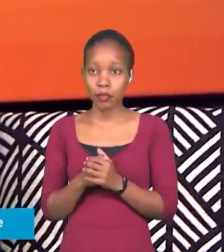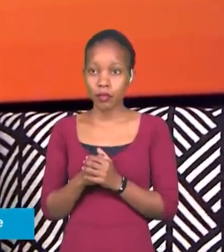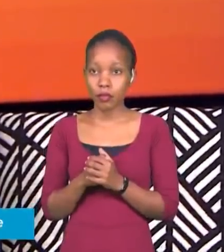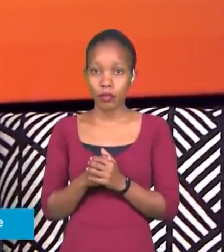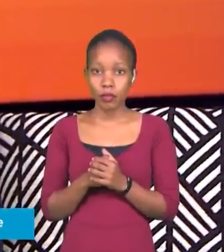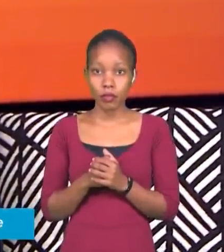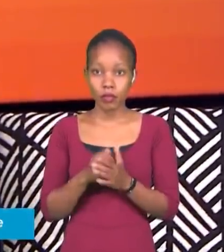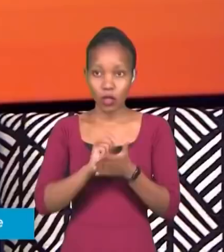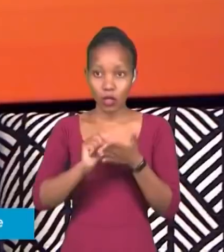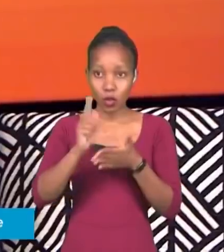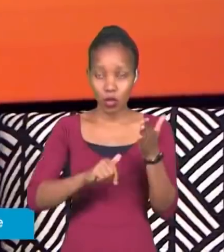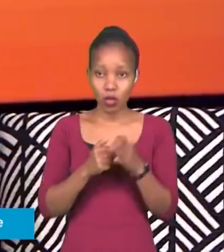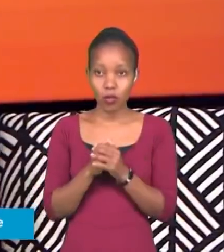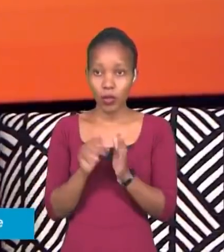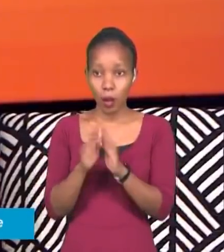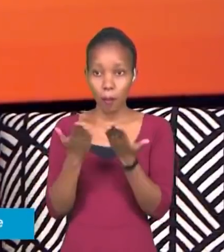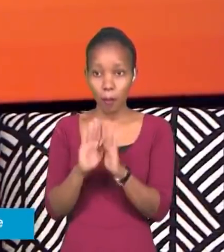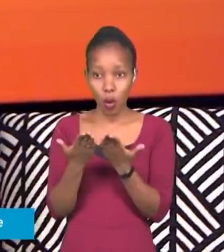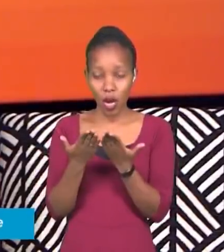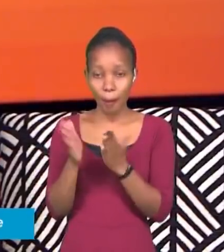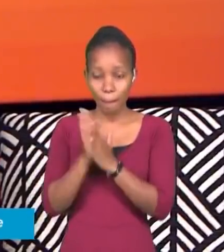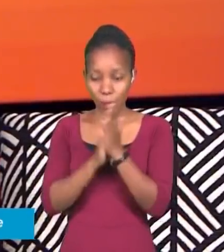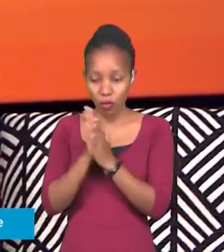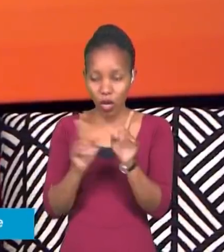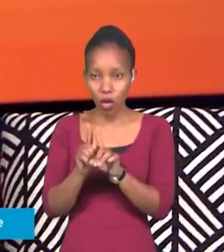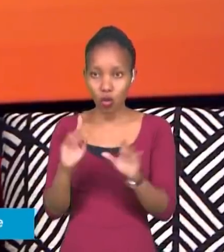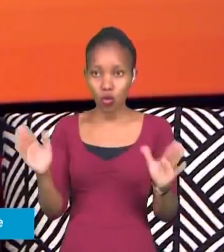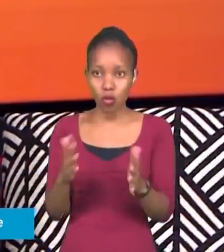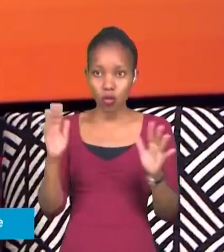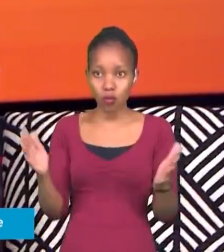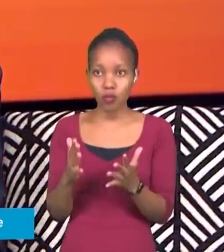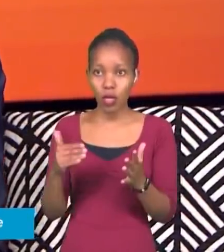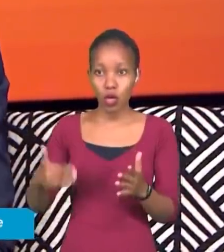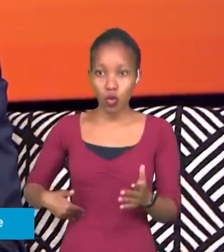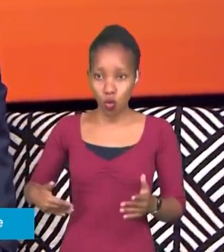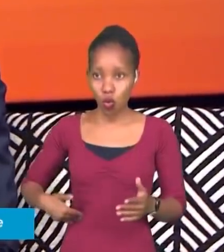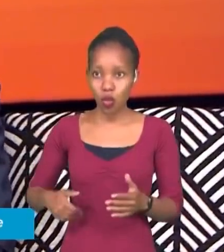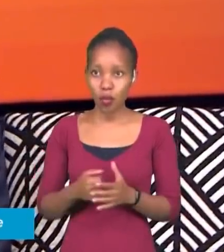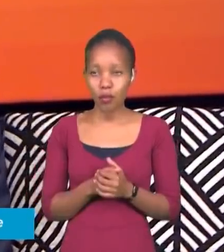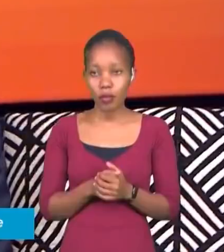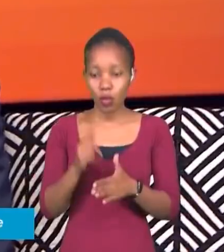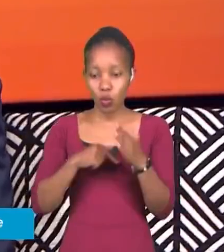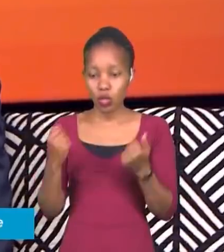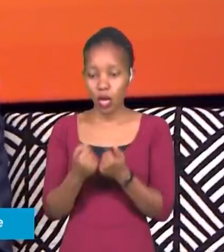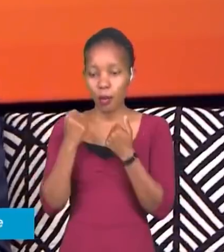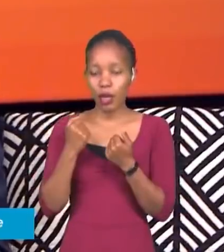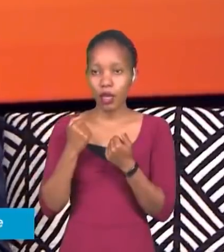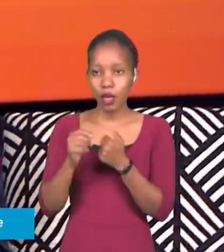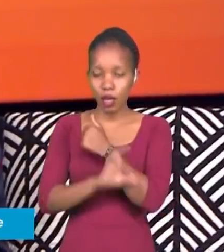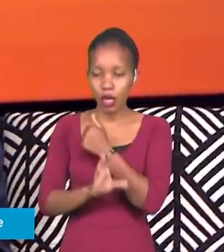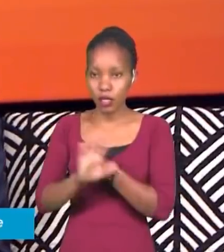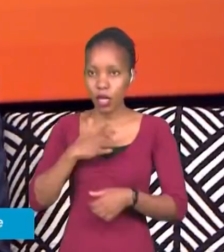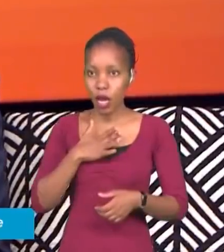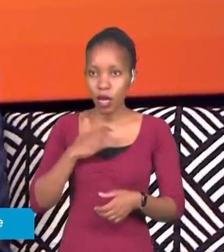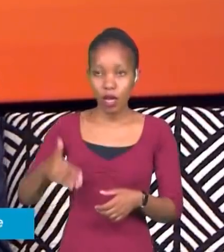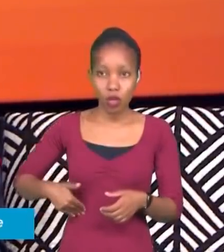written its book meant to motivate and encourage vulnerable youth. And you know what's happening in this country? The youth are actually